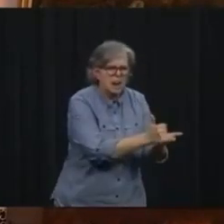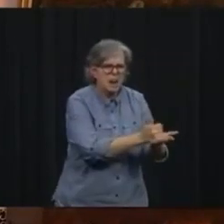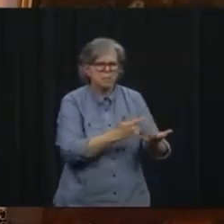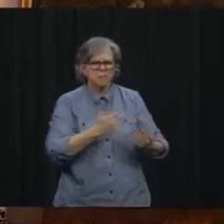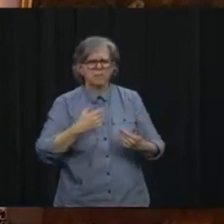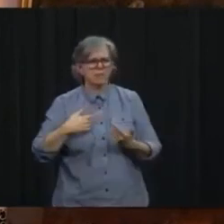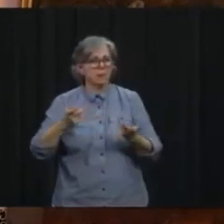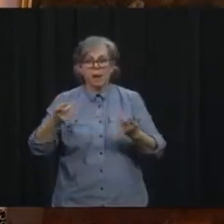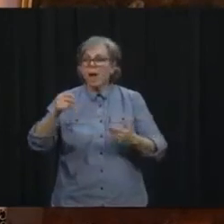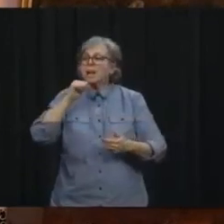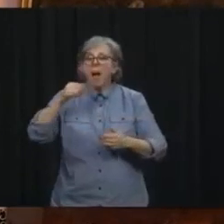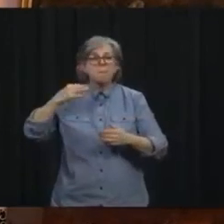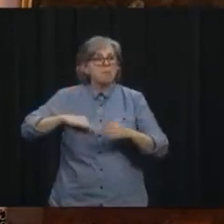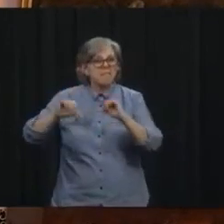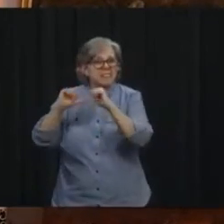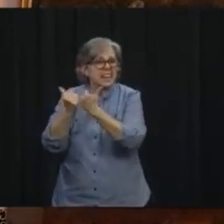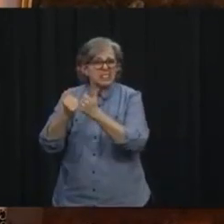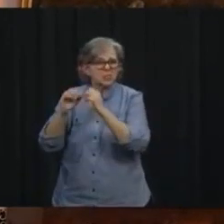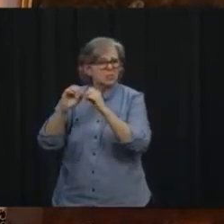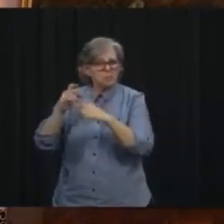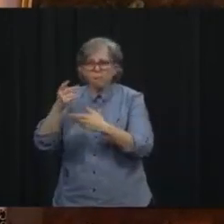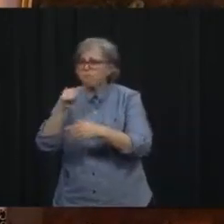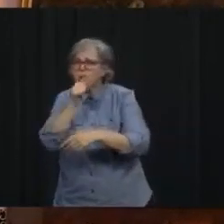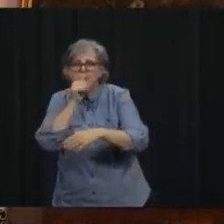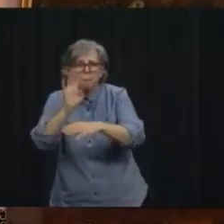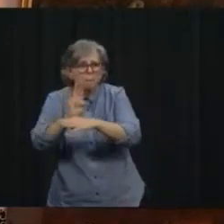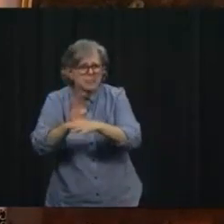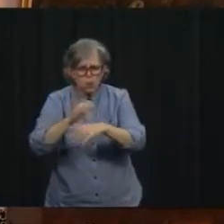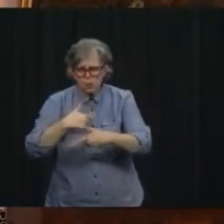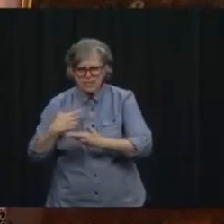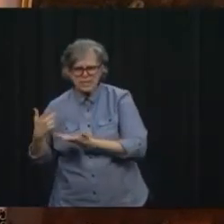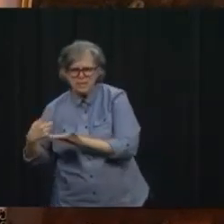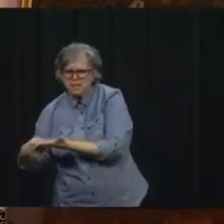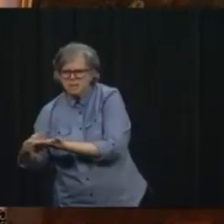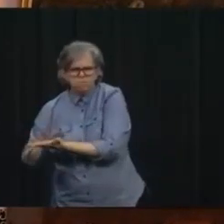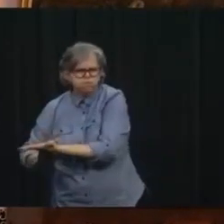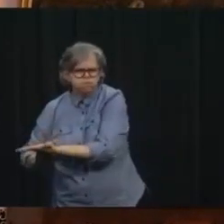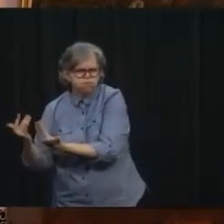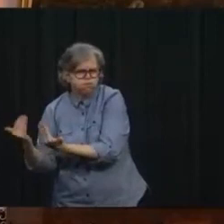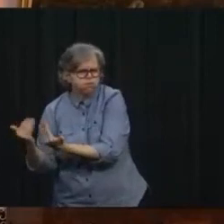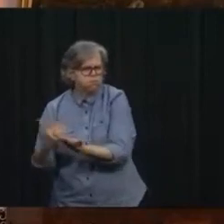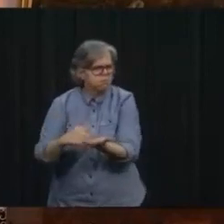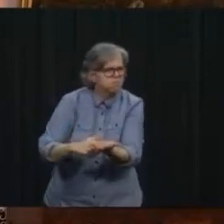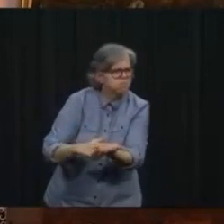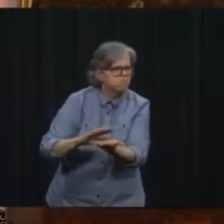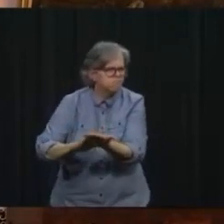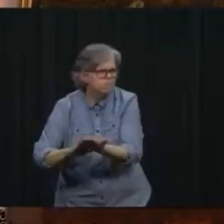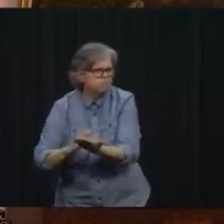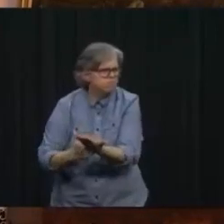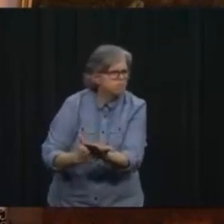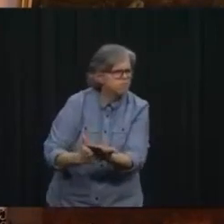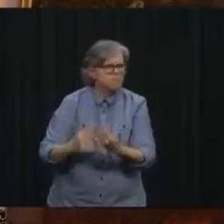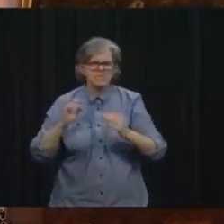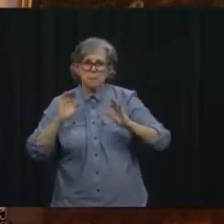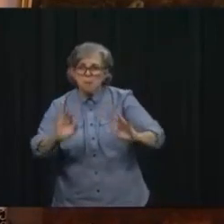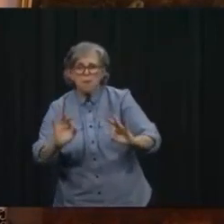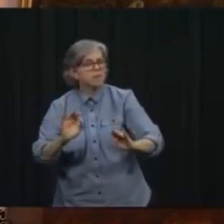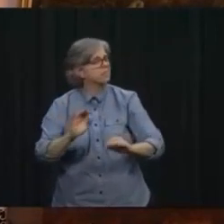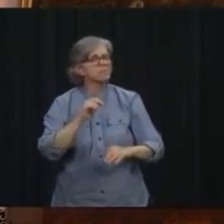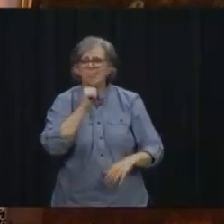these modelers. We have to take the recommendations of the best available data that we have from